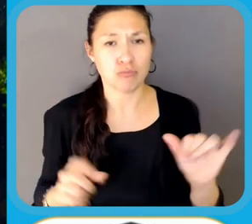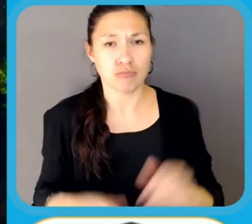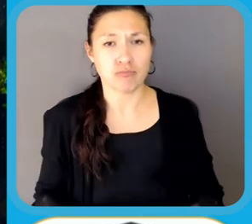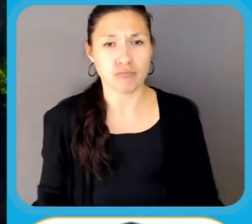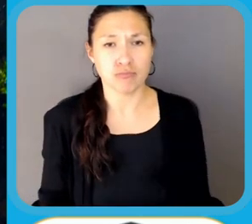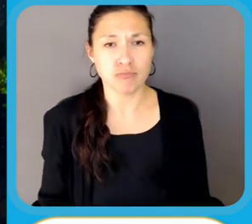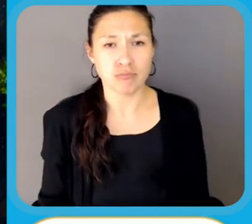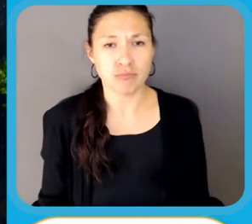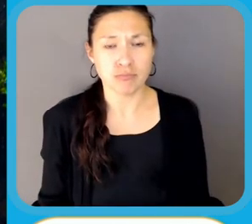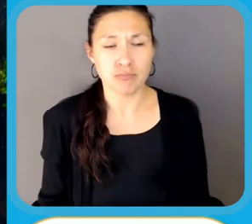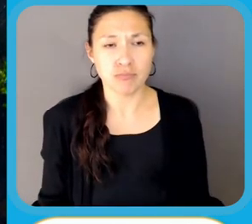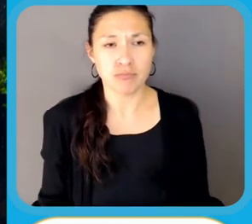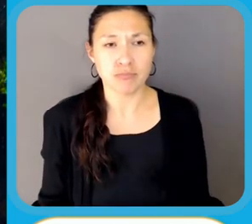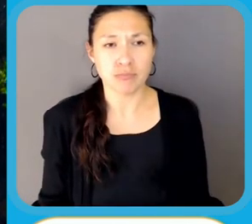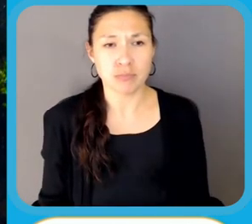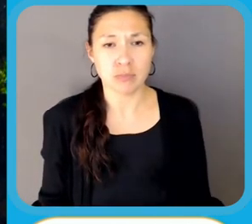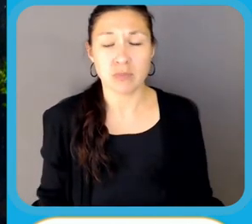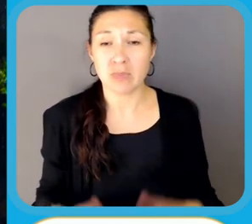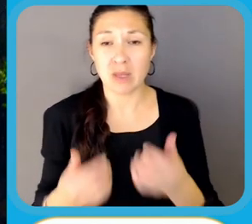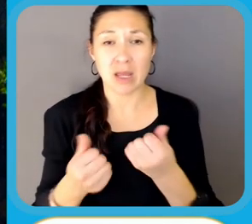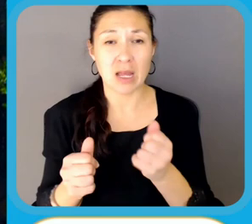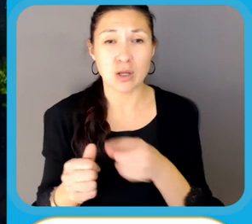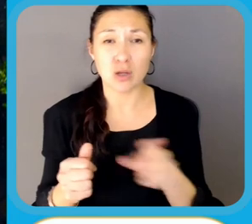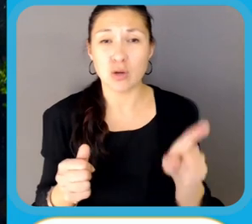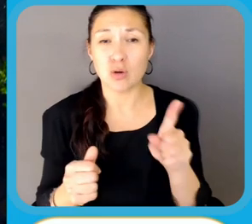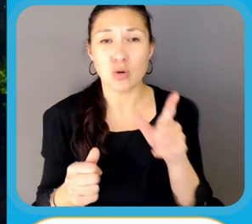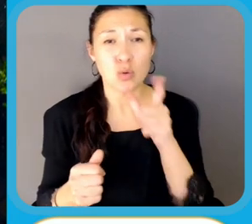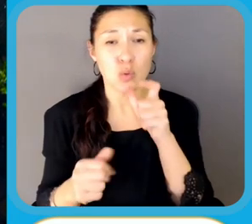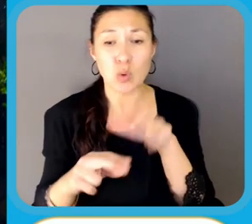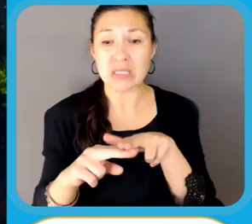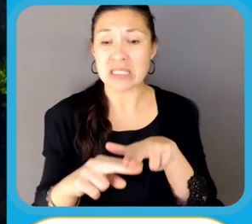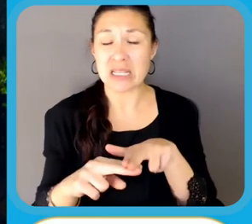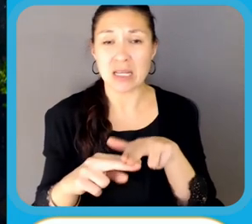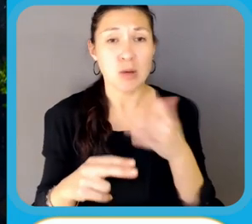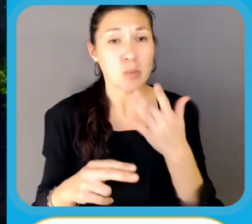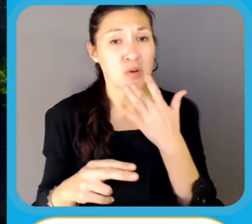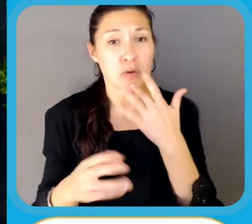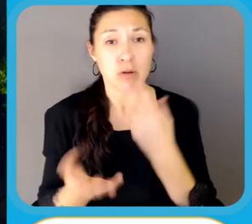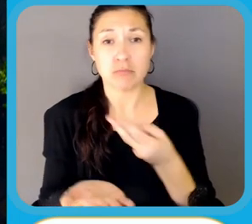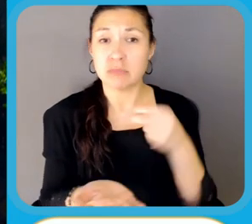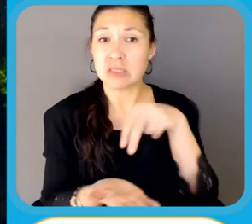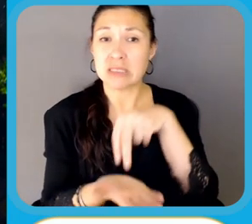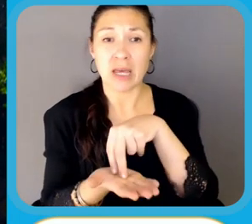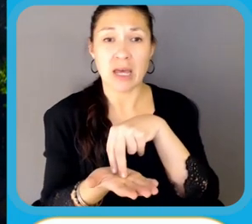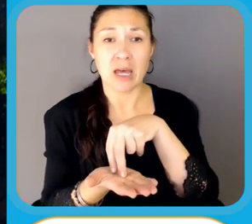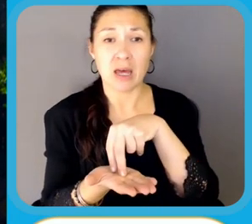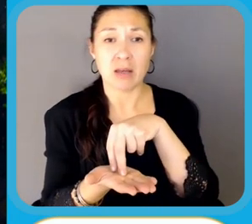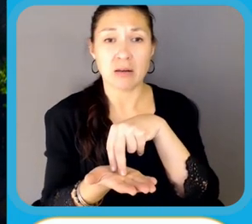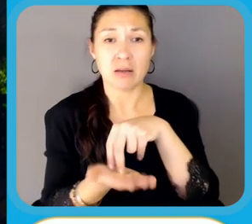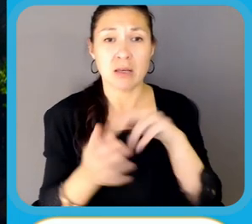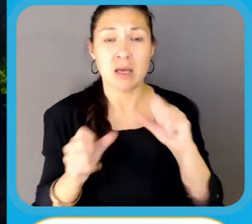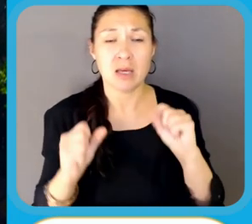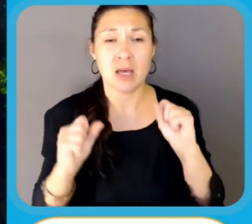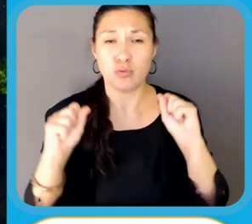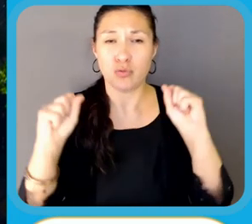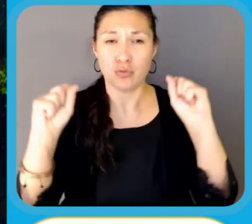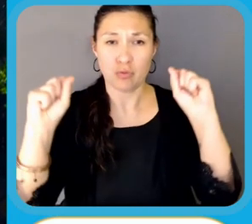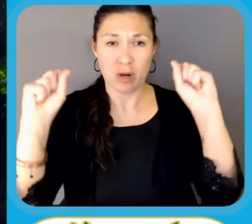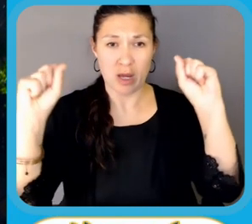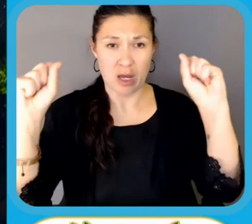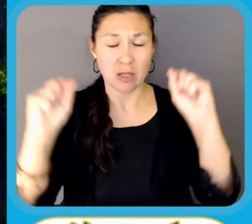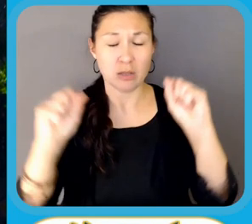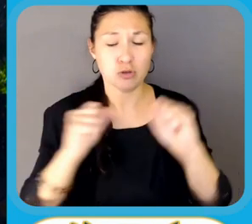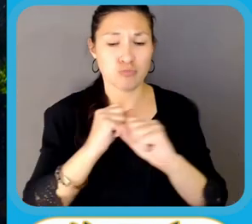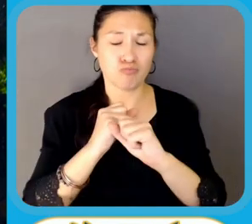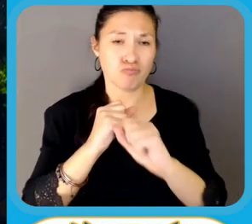And so for my friends who maybe have been sitting and want to stand, you can also do all of these stretches standing up. I'm going to